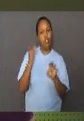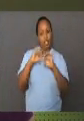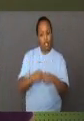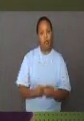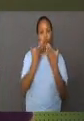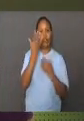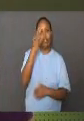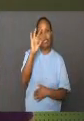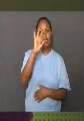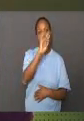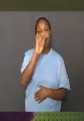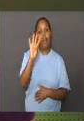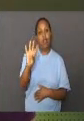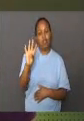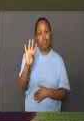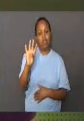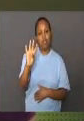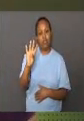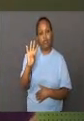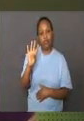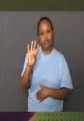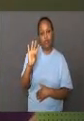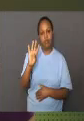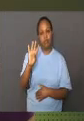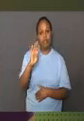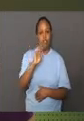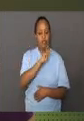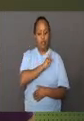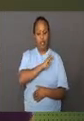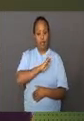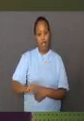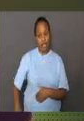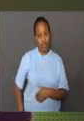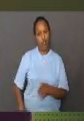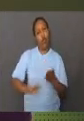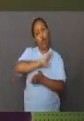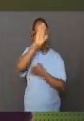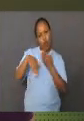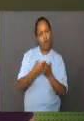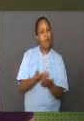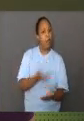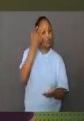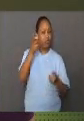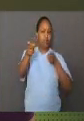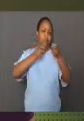of 1974, the emperor controlled all